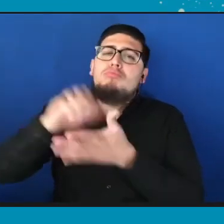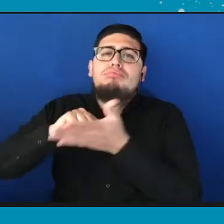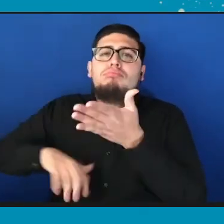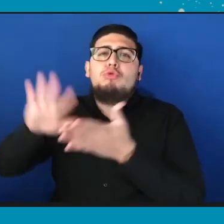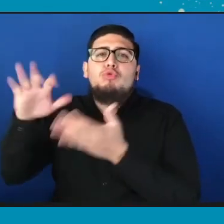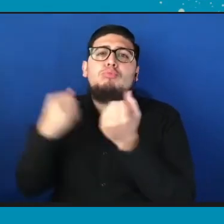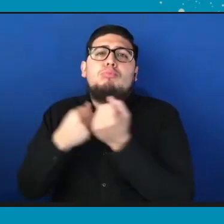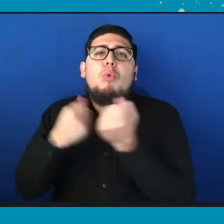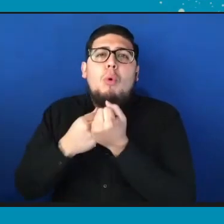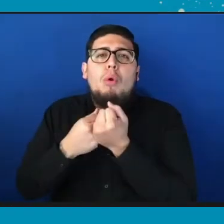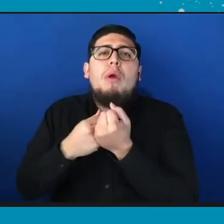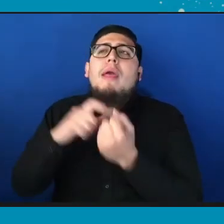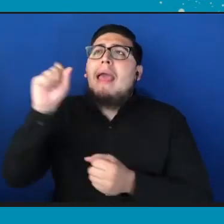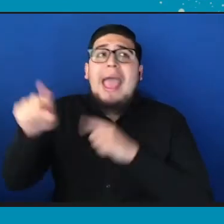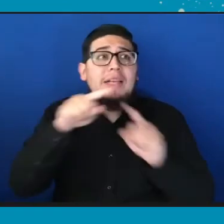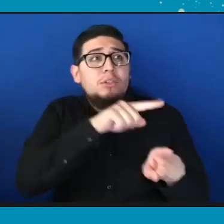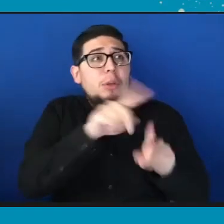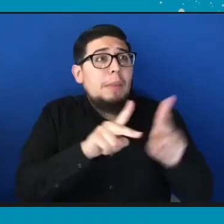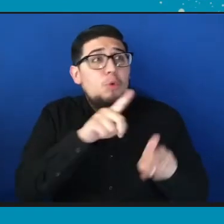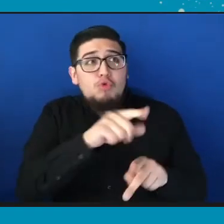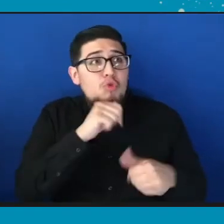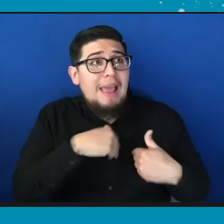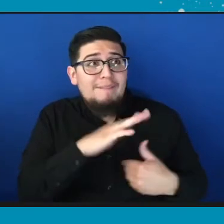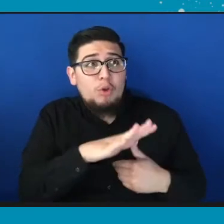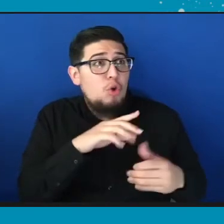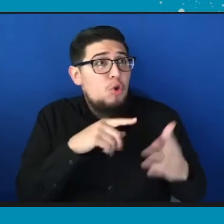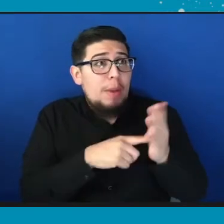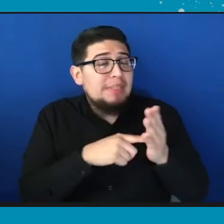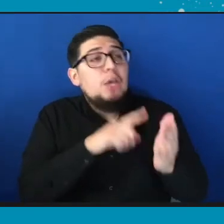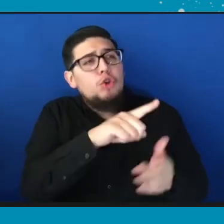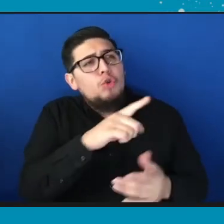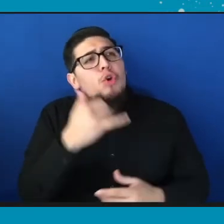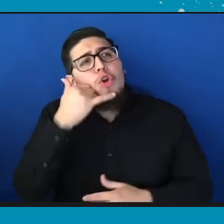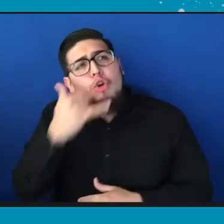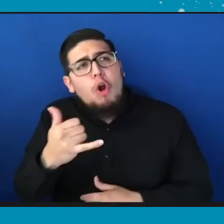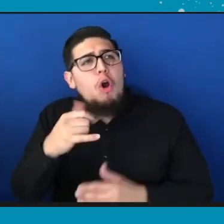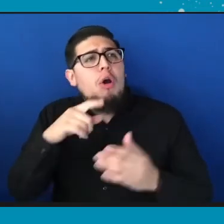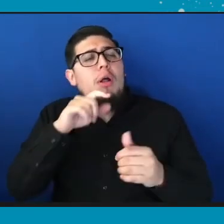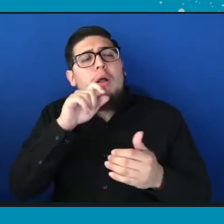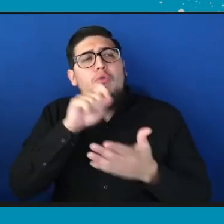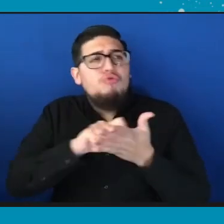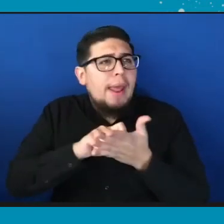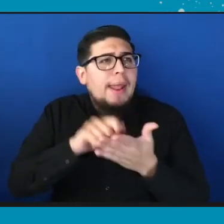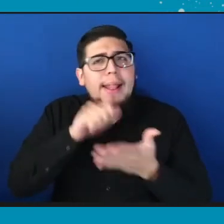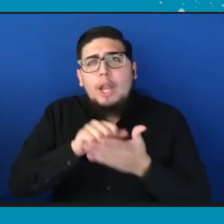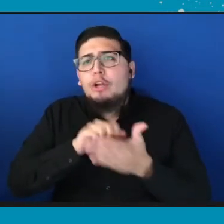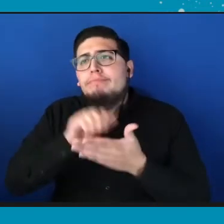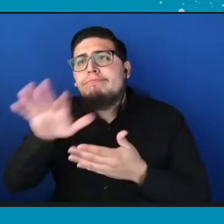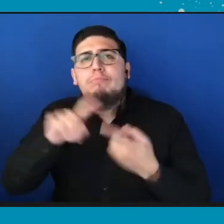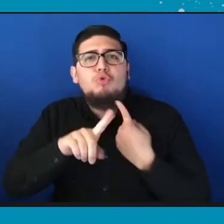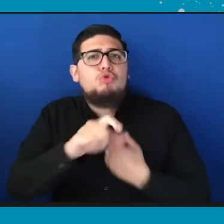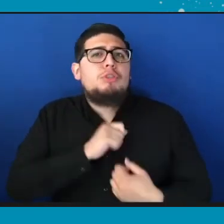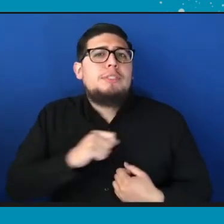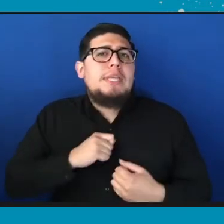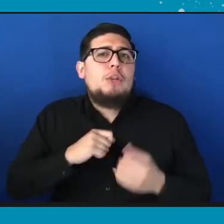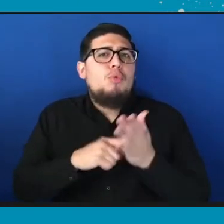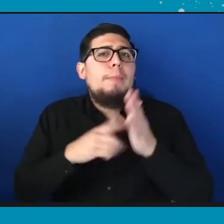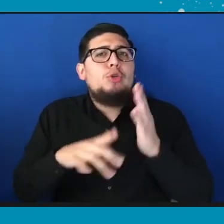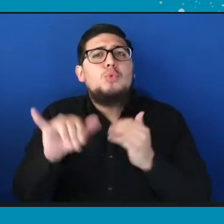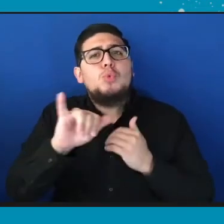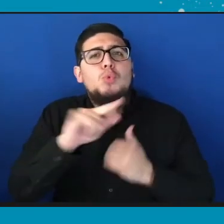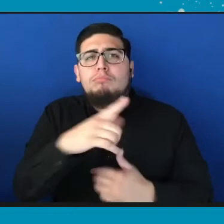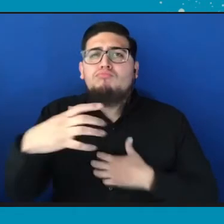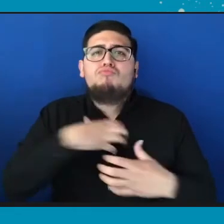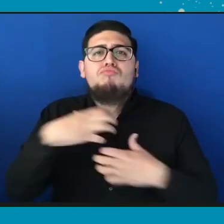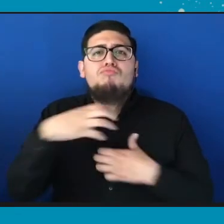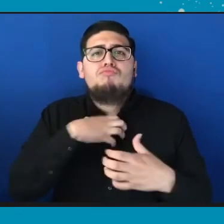progressive representation to call on their elected officials as well. Because of the work that we did in November and in January,